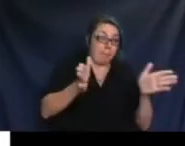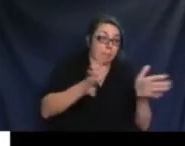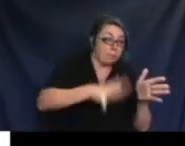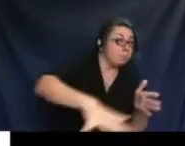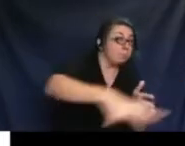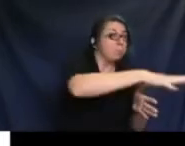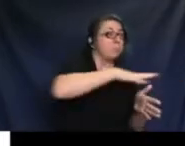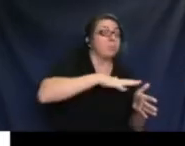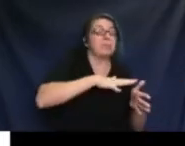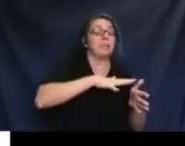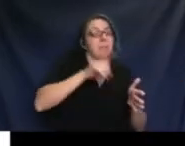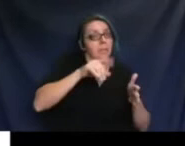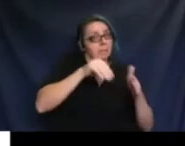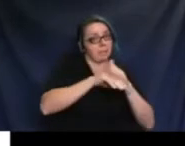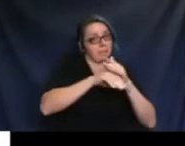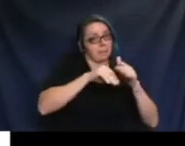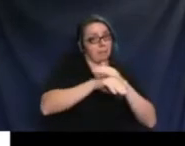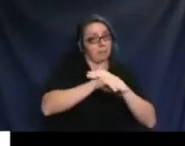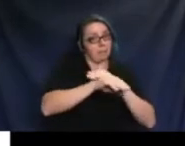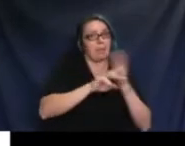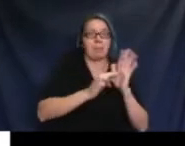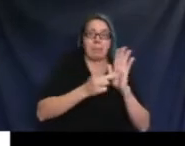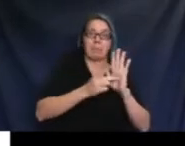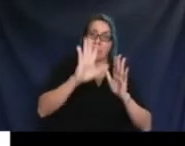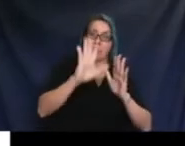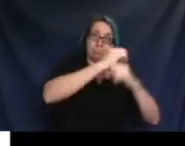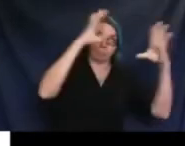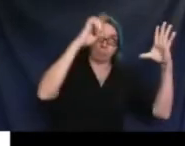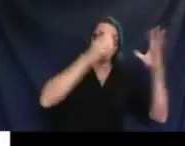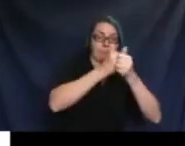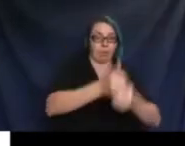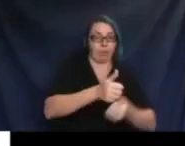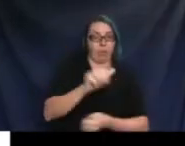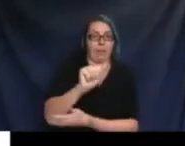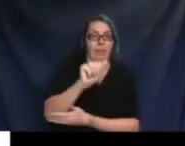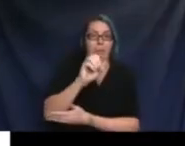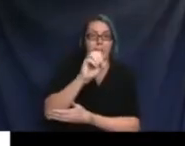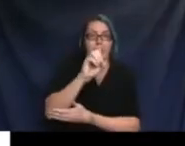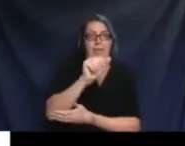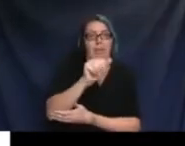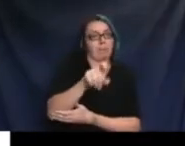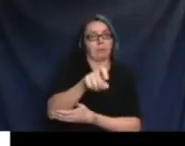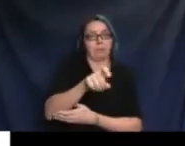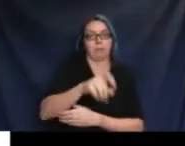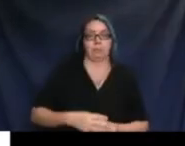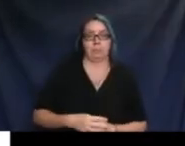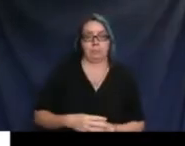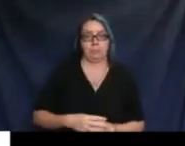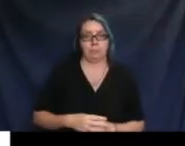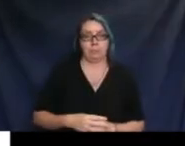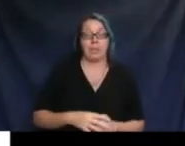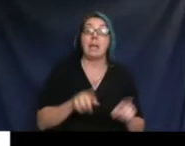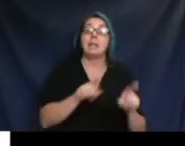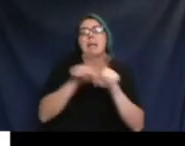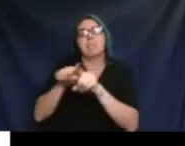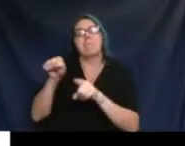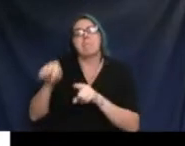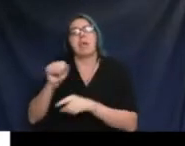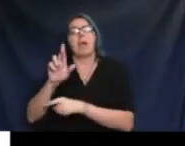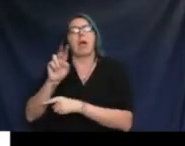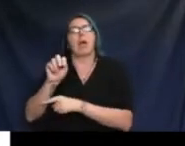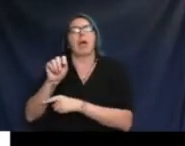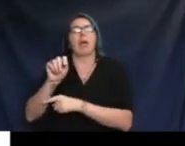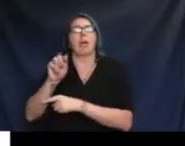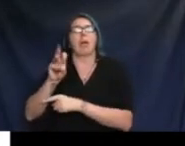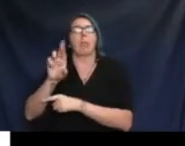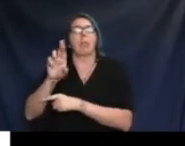So they should be AODA compliant. And similarly with ArtworxTO, all those sort of similar